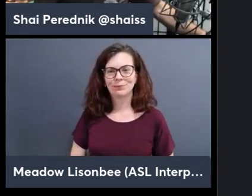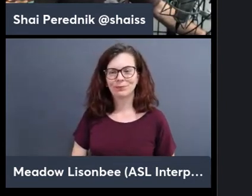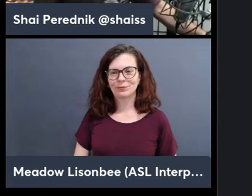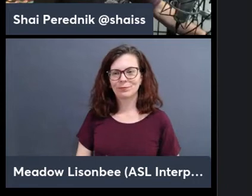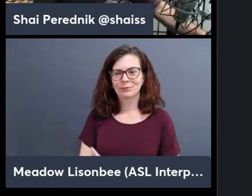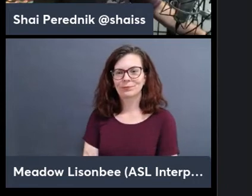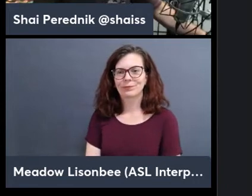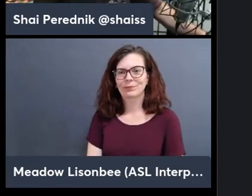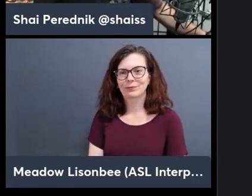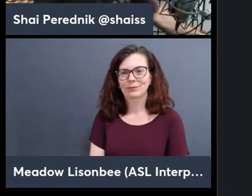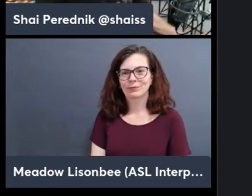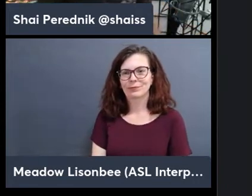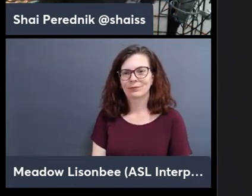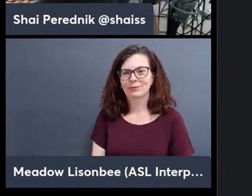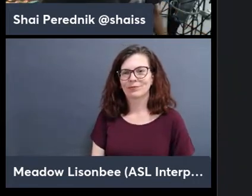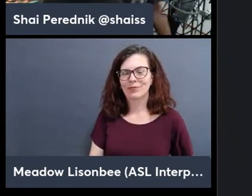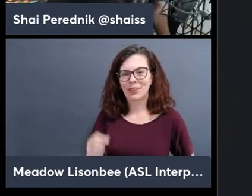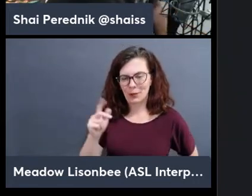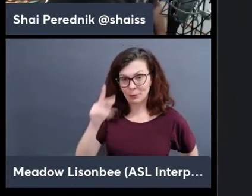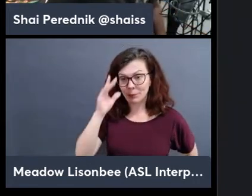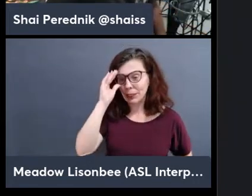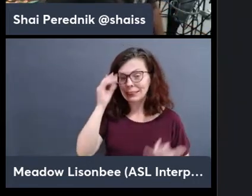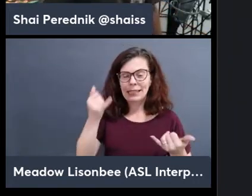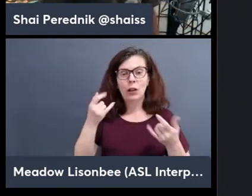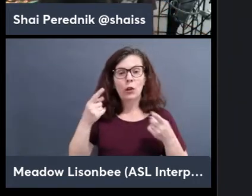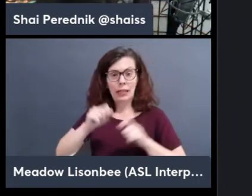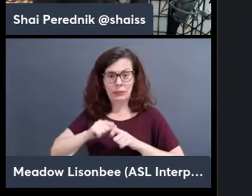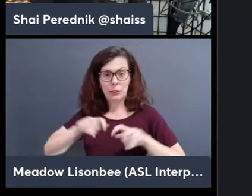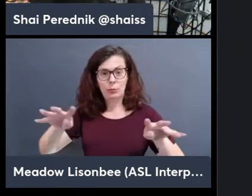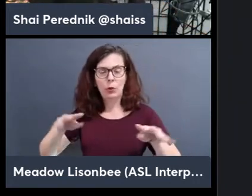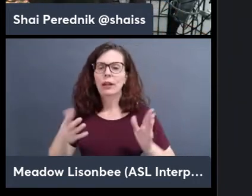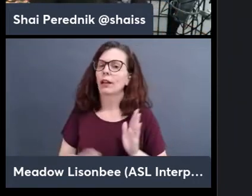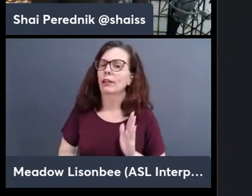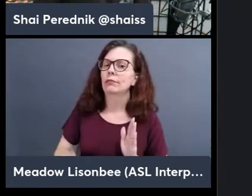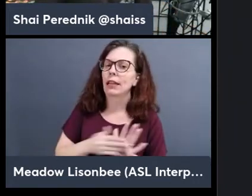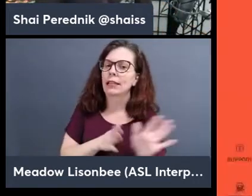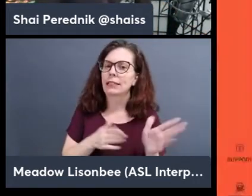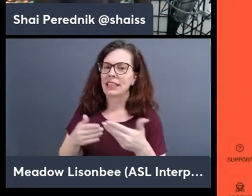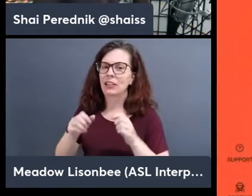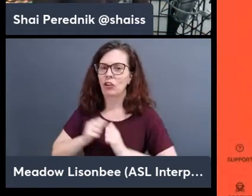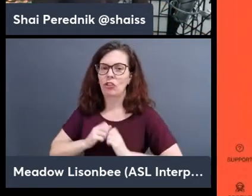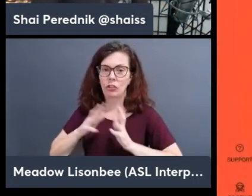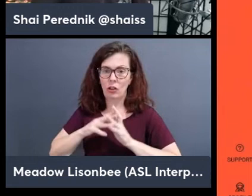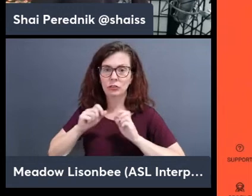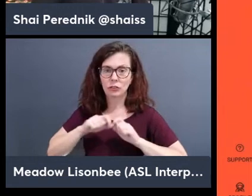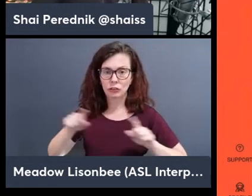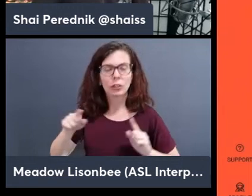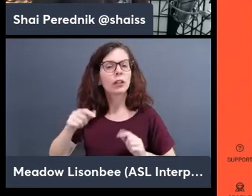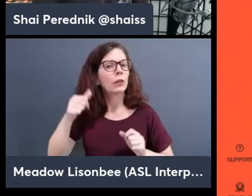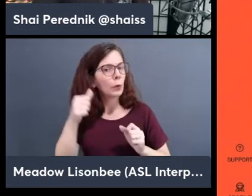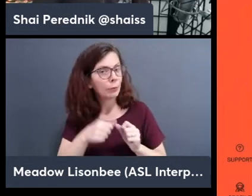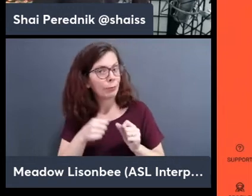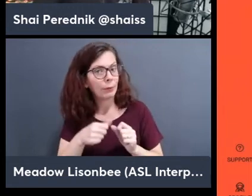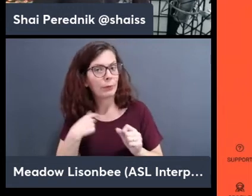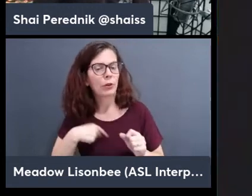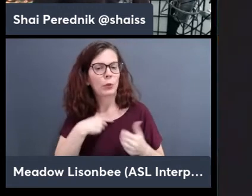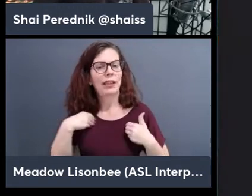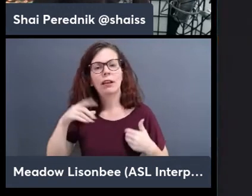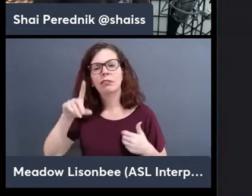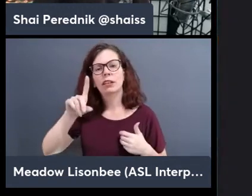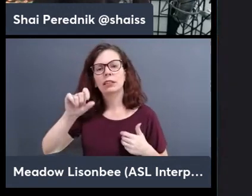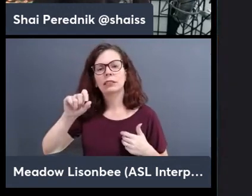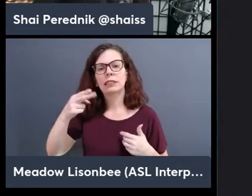All right. So while that's getting deployed, again, those containers are getting launched. remember that we have the dashboard. So let me go